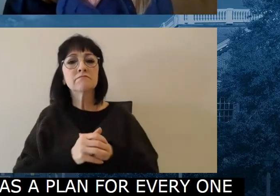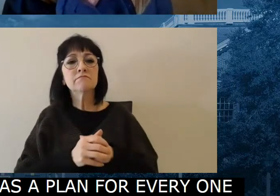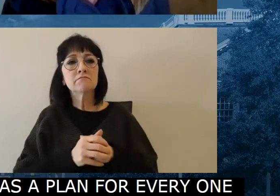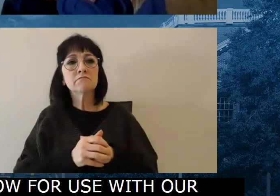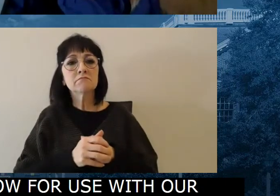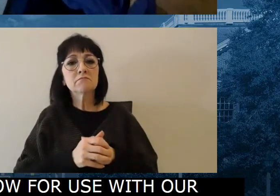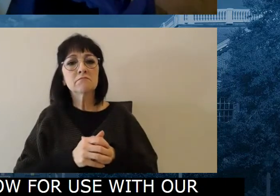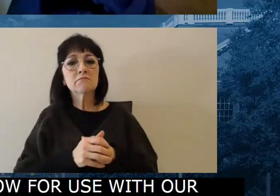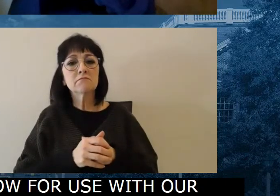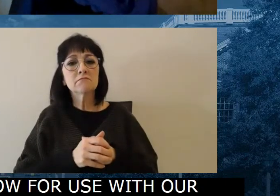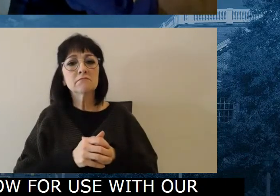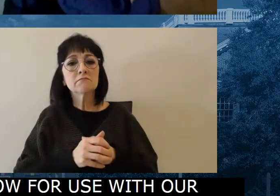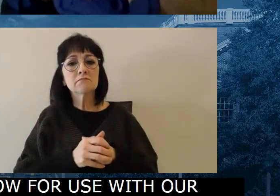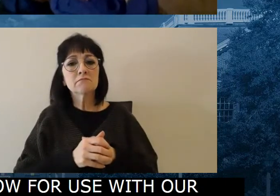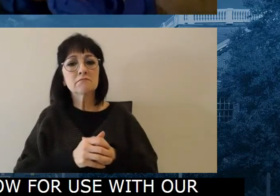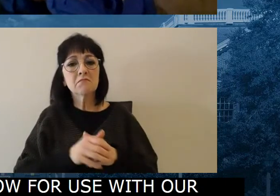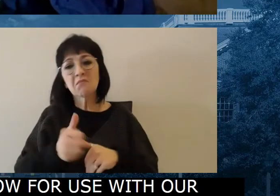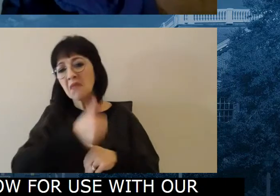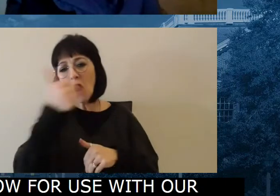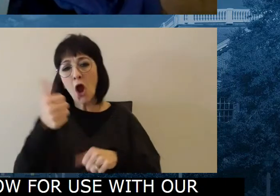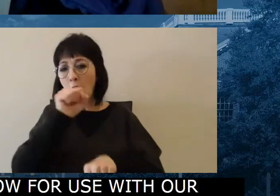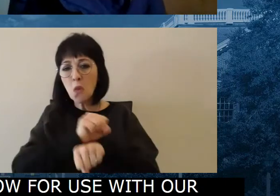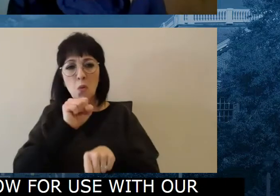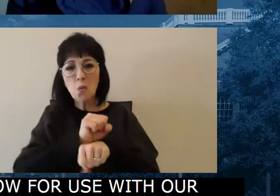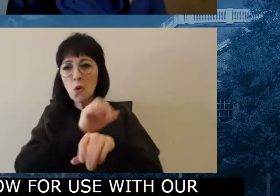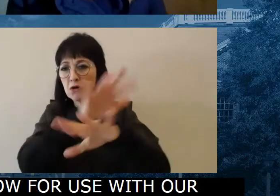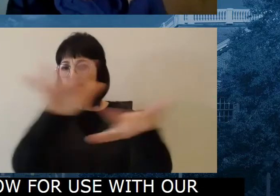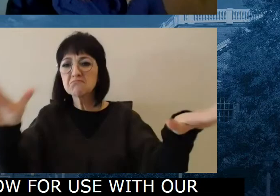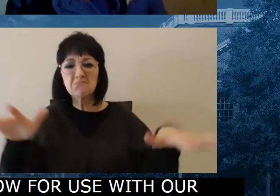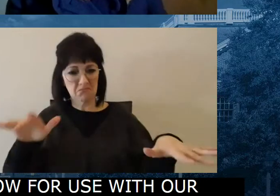through, you know, other work that we're doing.